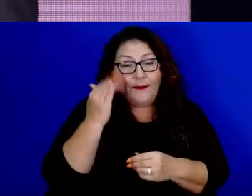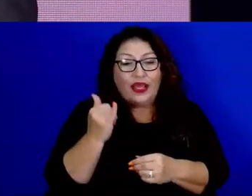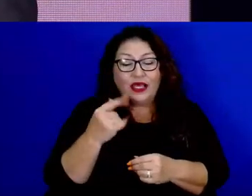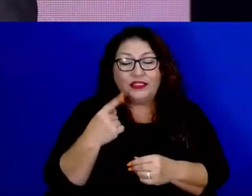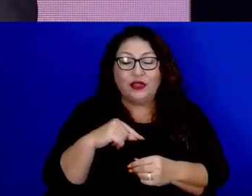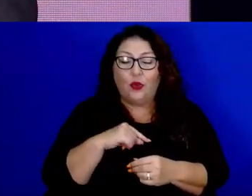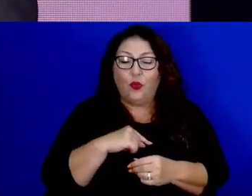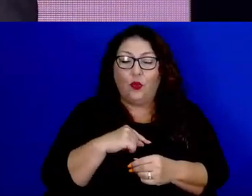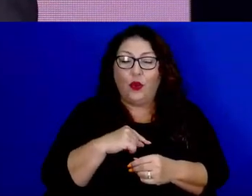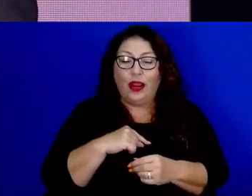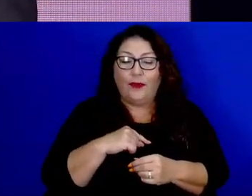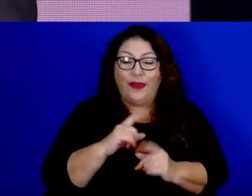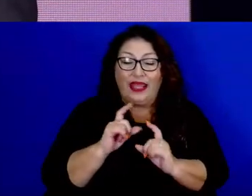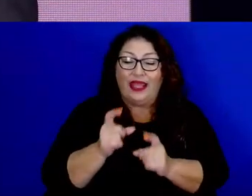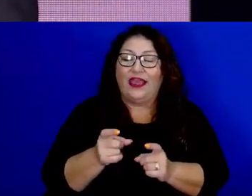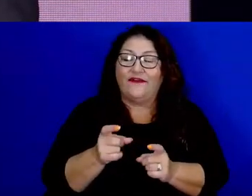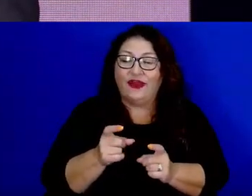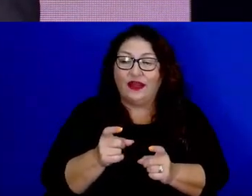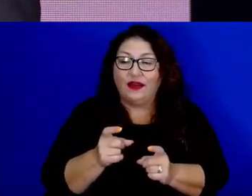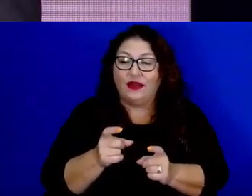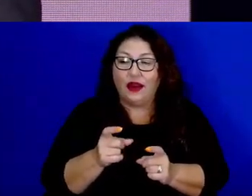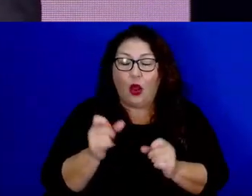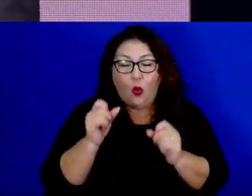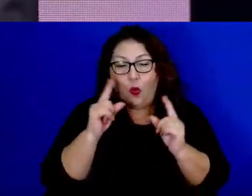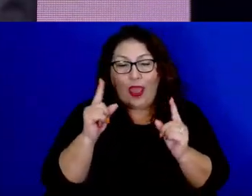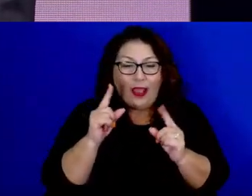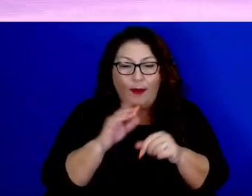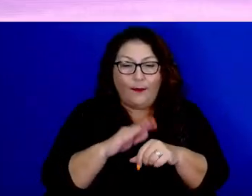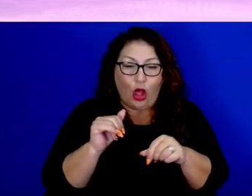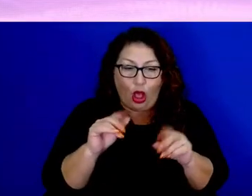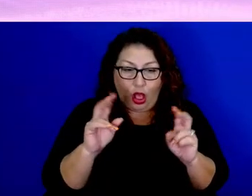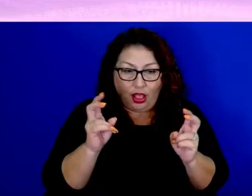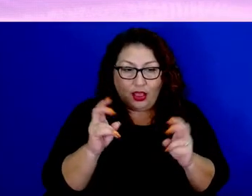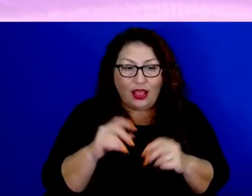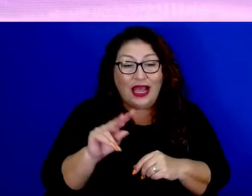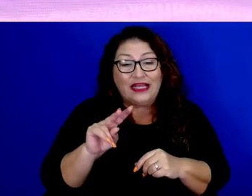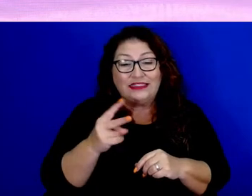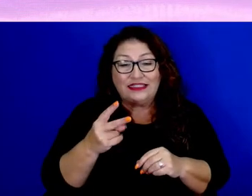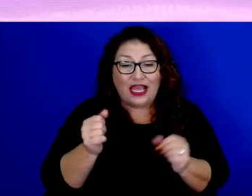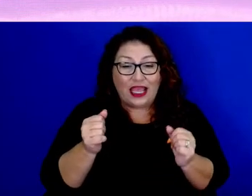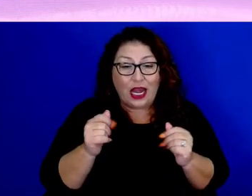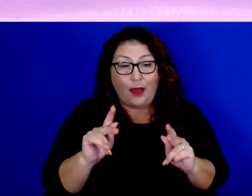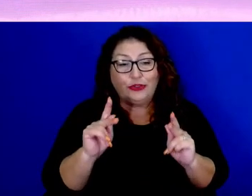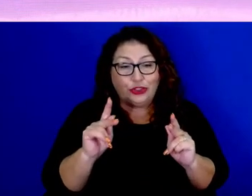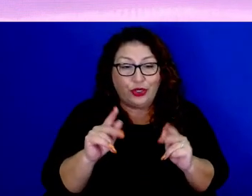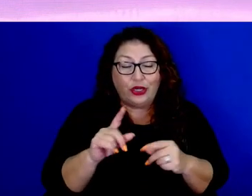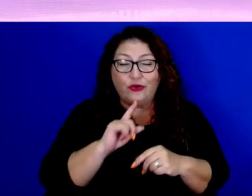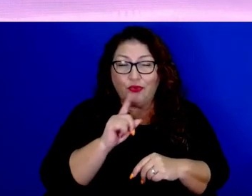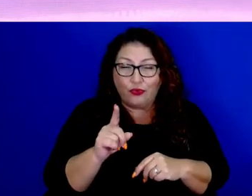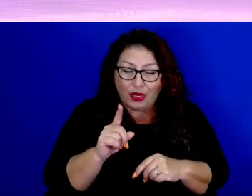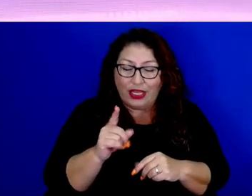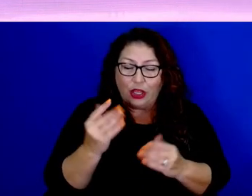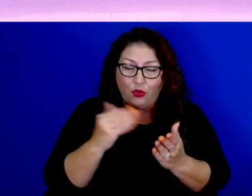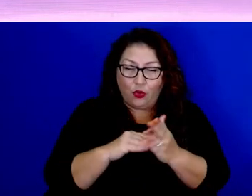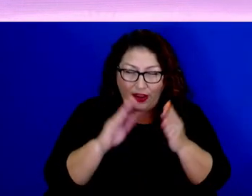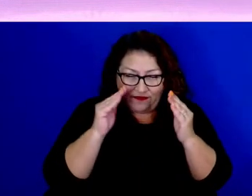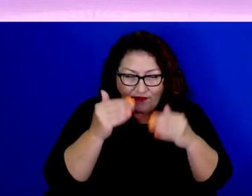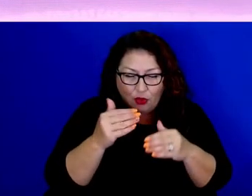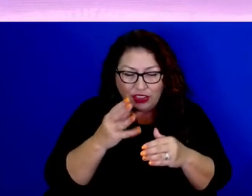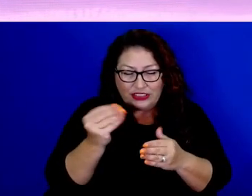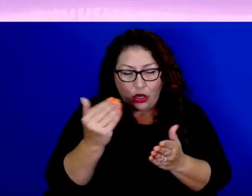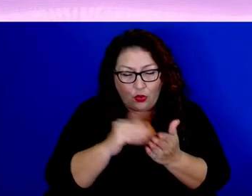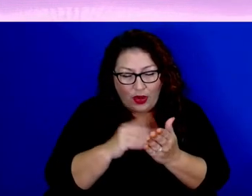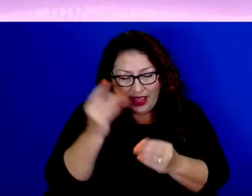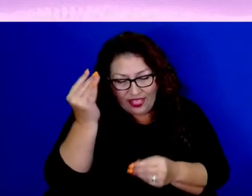we are being given a wake-up call, a second opportunity to really refocus and rethink and